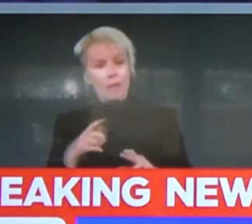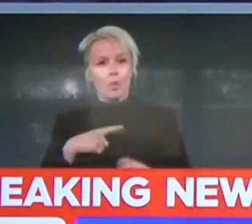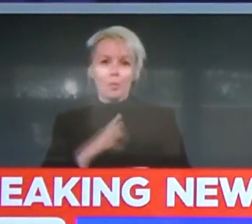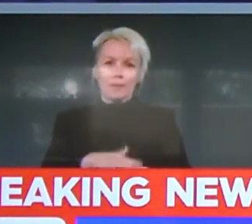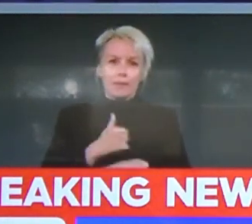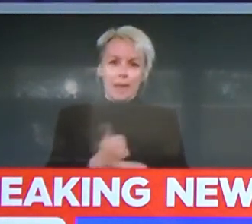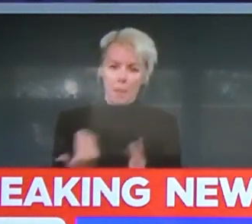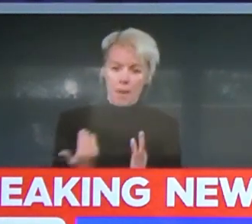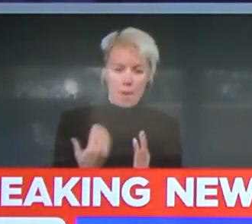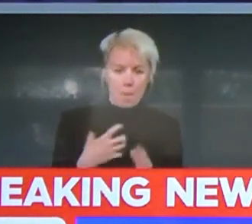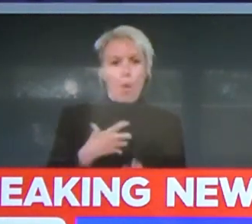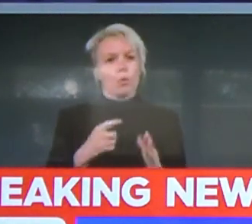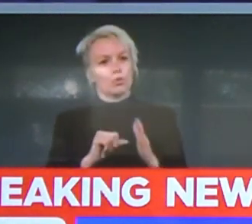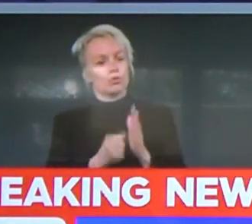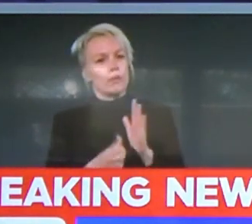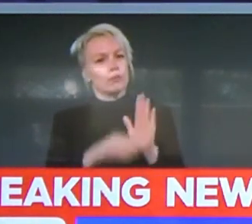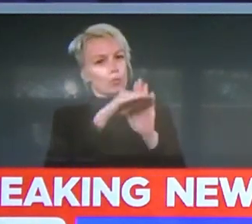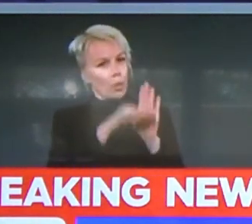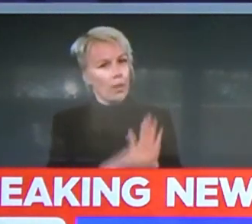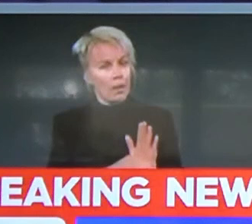the unnecessary gatherings of people